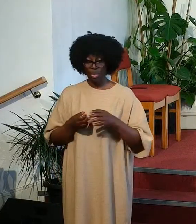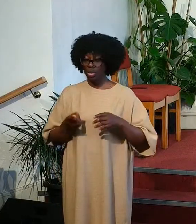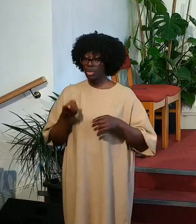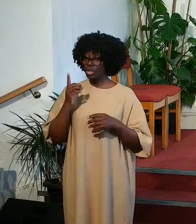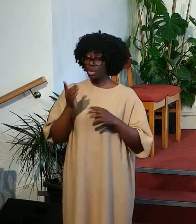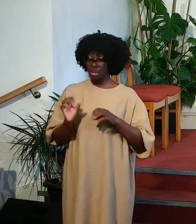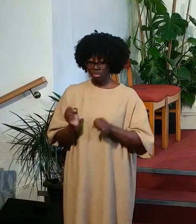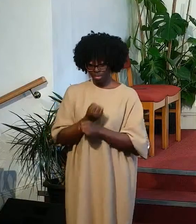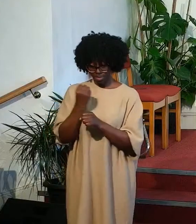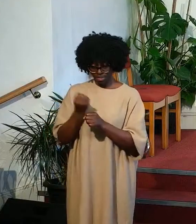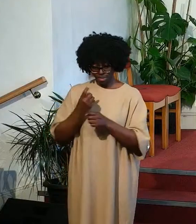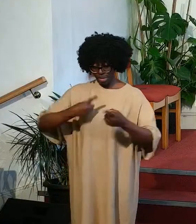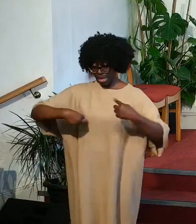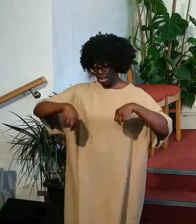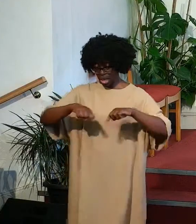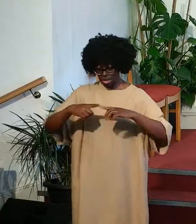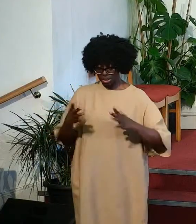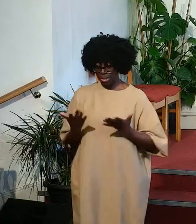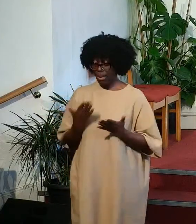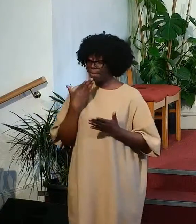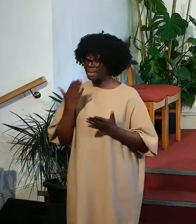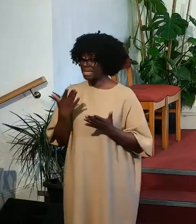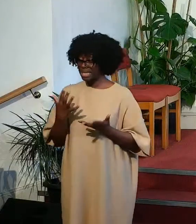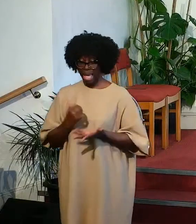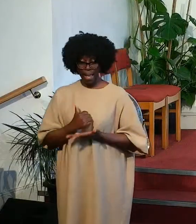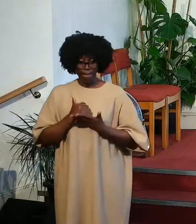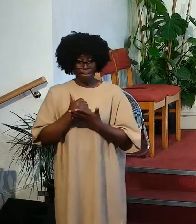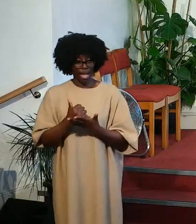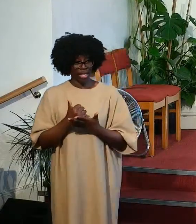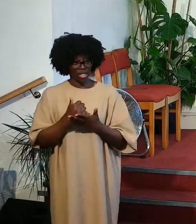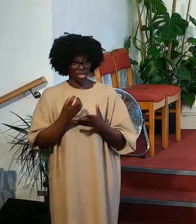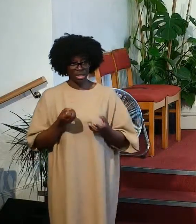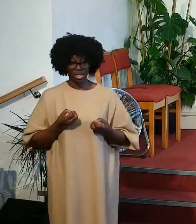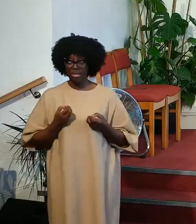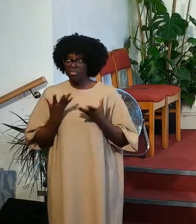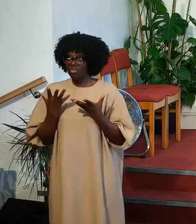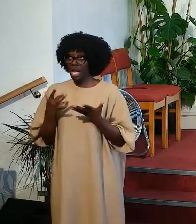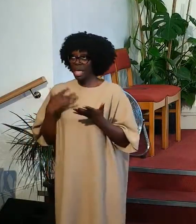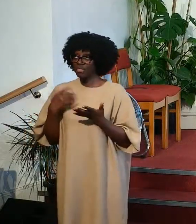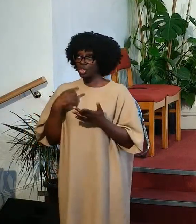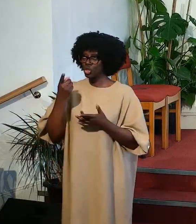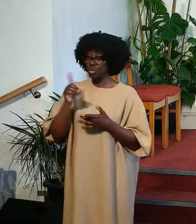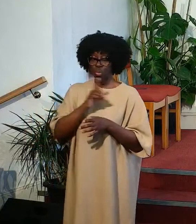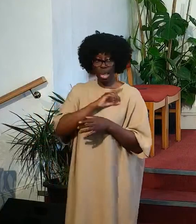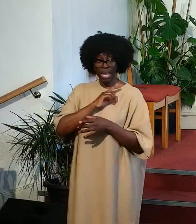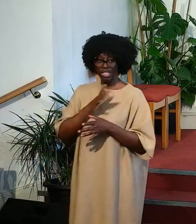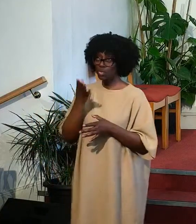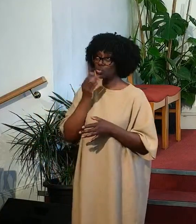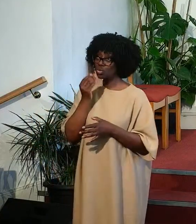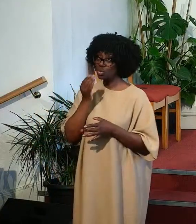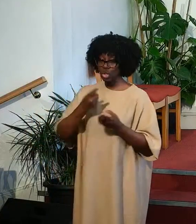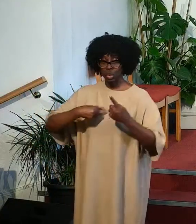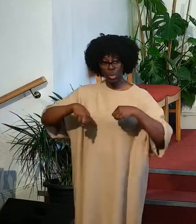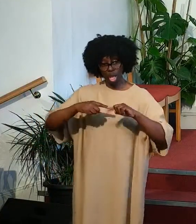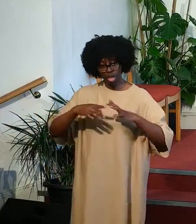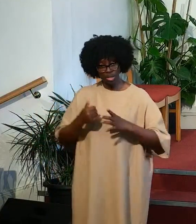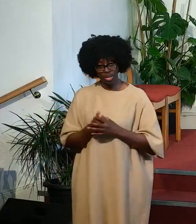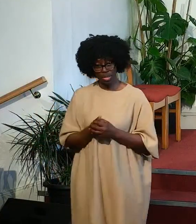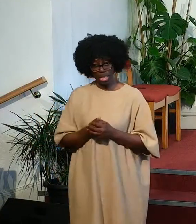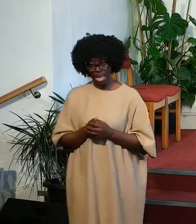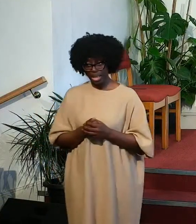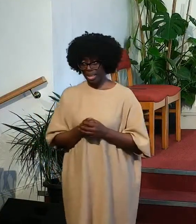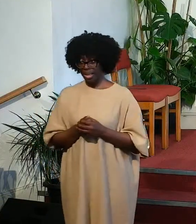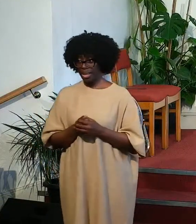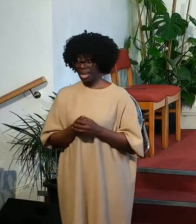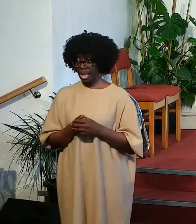and always, may we surrender our will to You, that You can use us, and bless our presenters, that they will